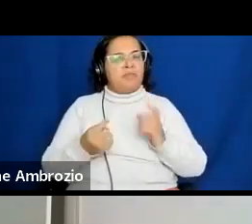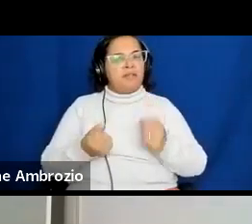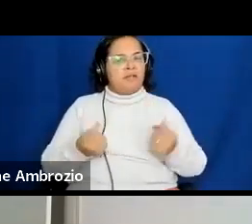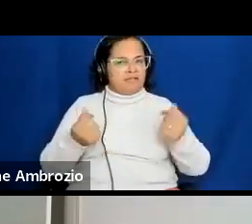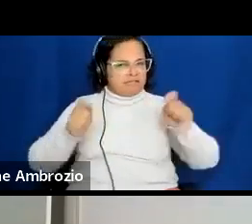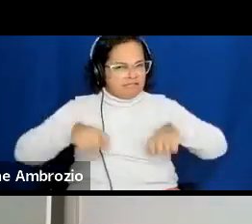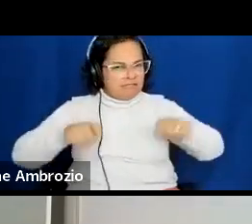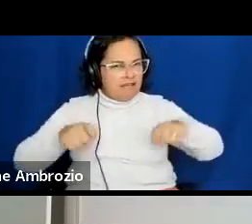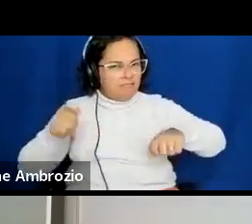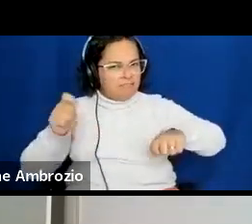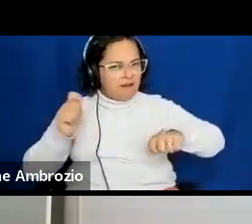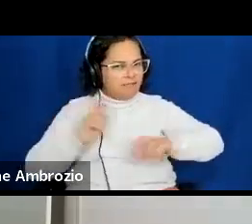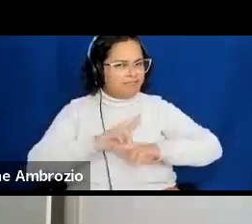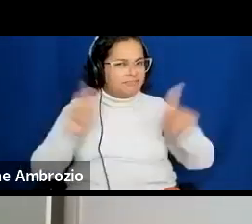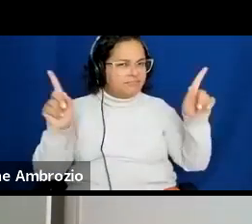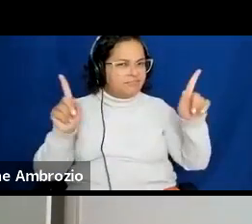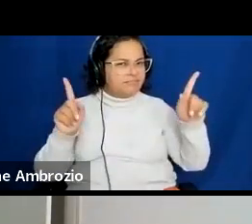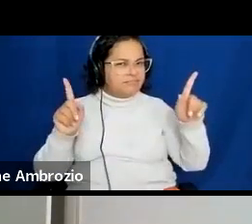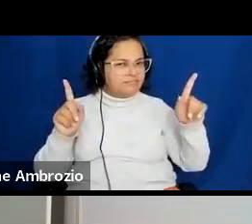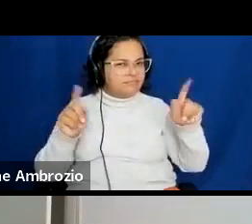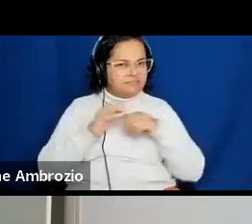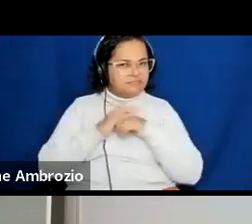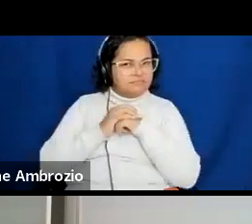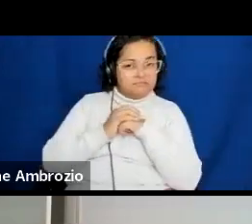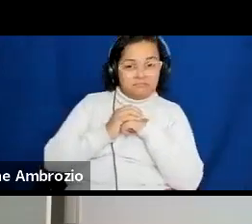Eu acho que não é o